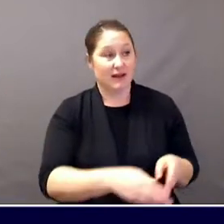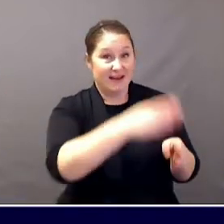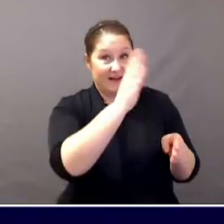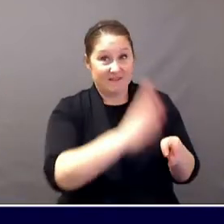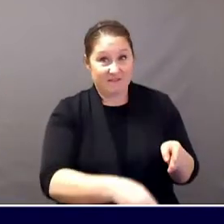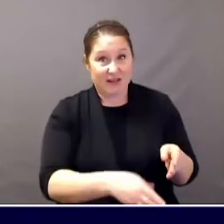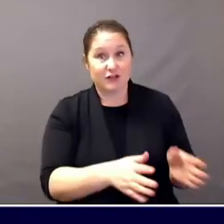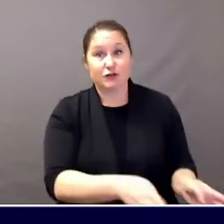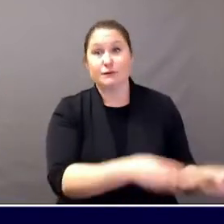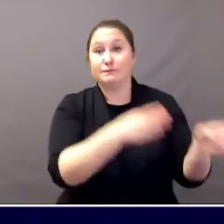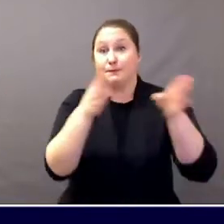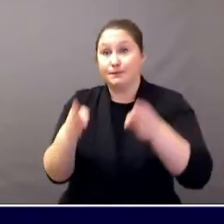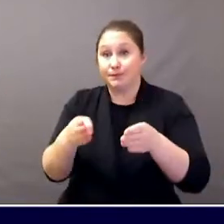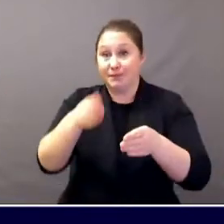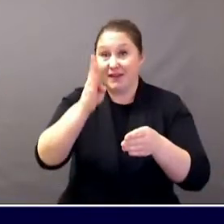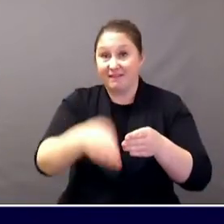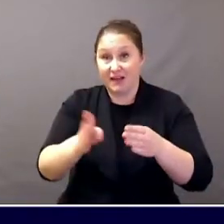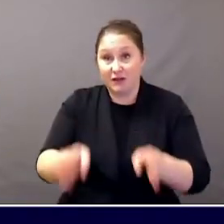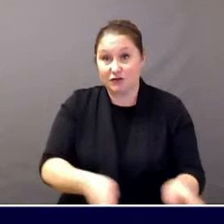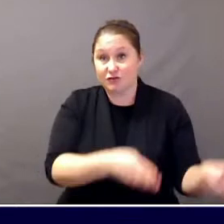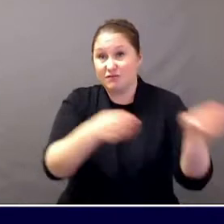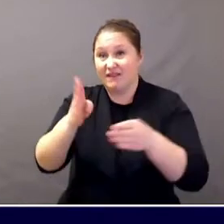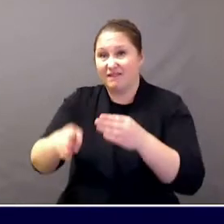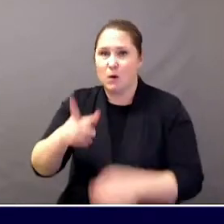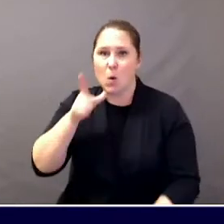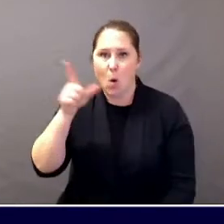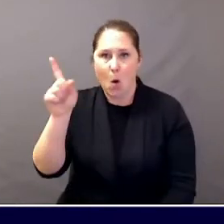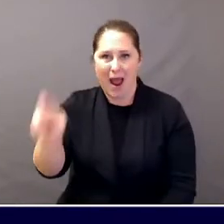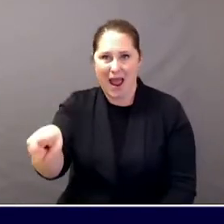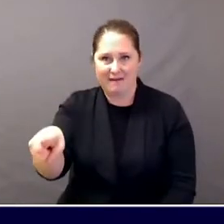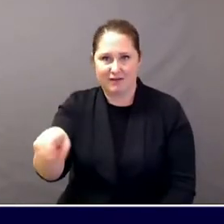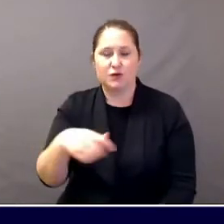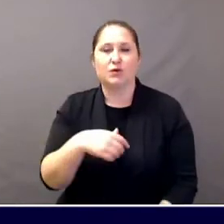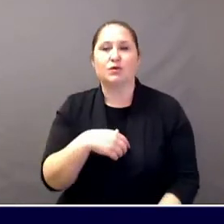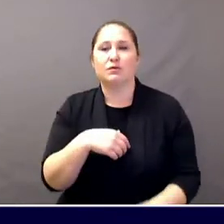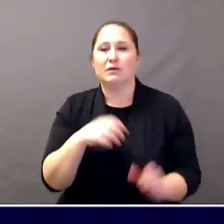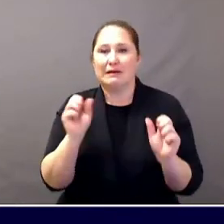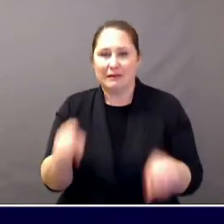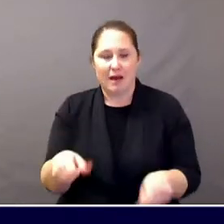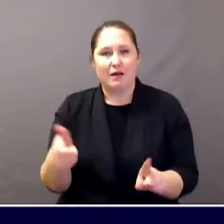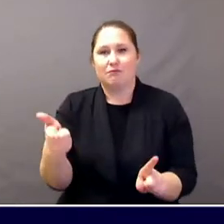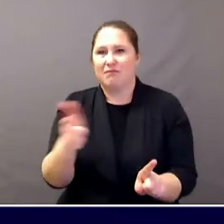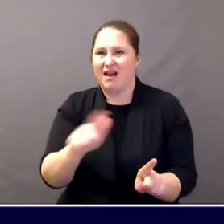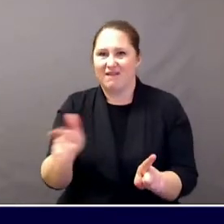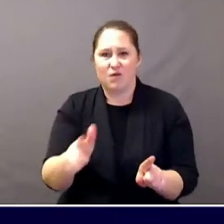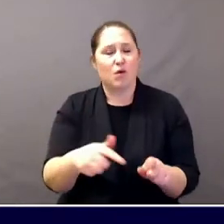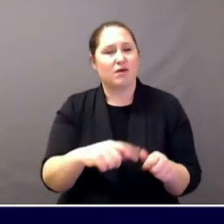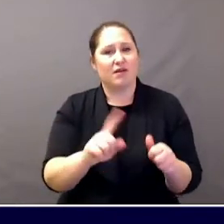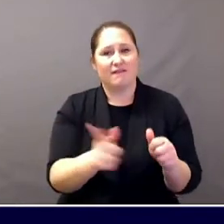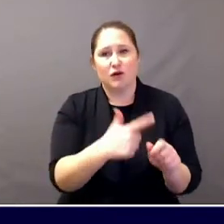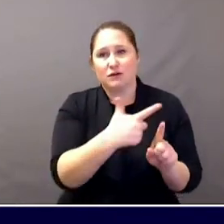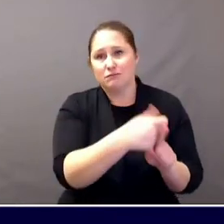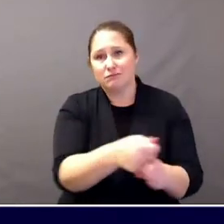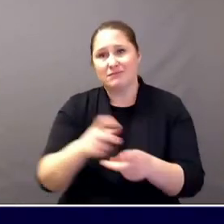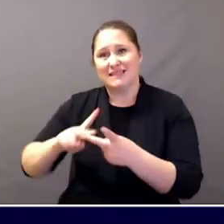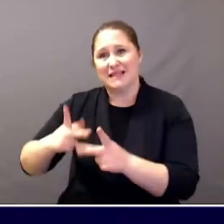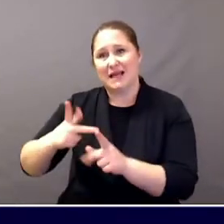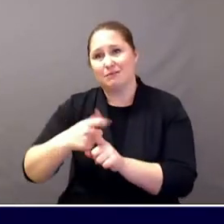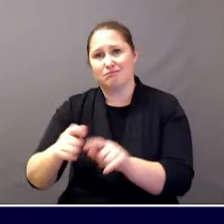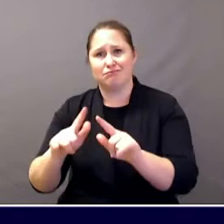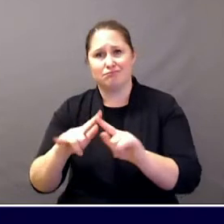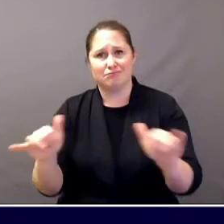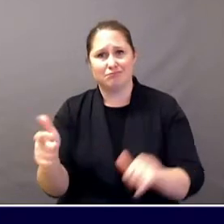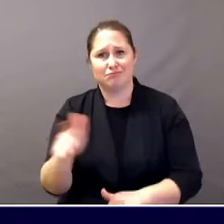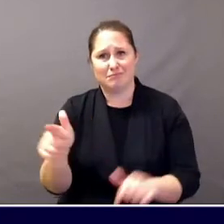series of 2 doses before we start with a new batch. We can do them at the same time. Absolutely. I did have another question. In